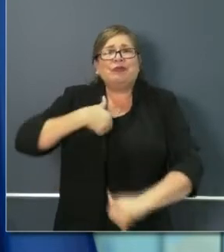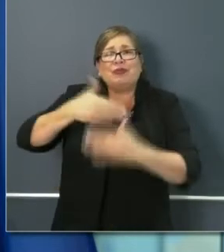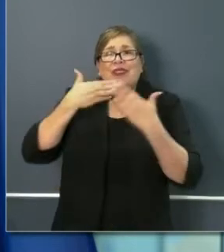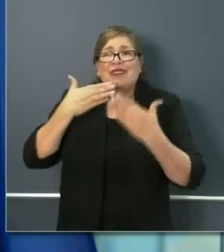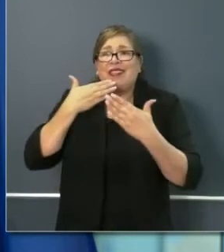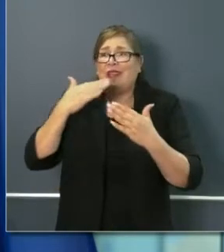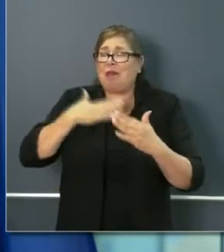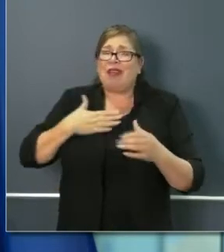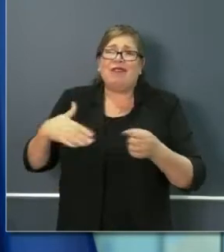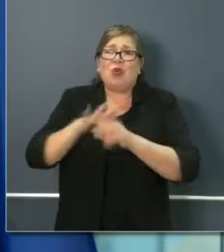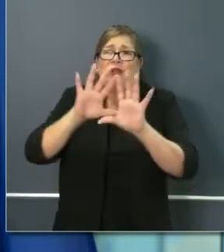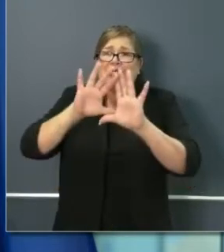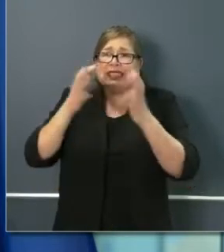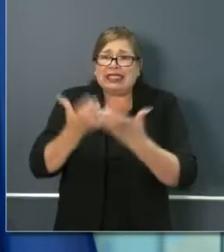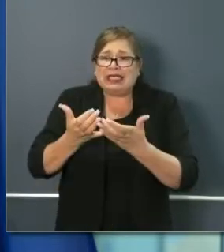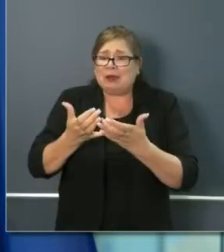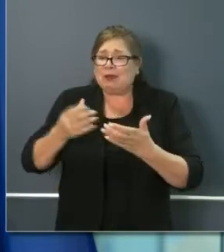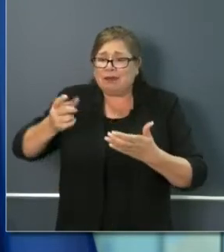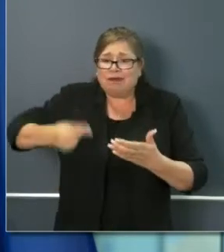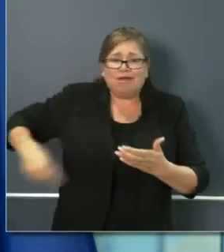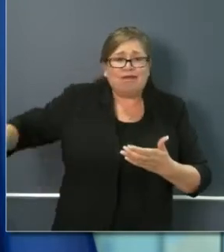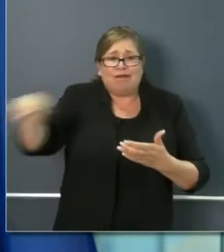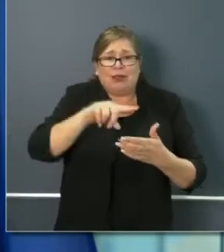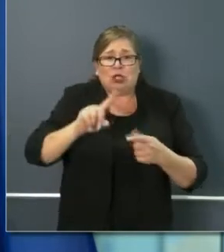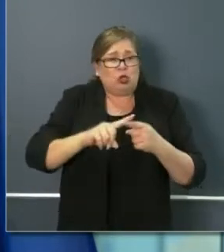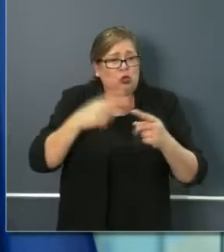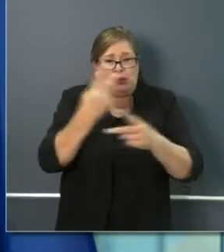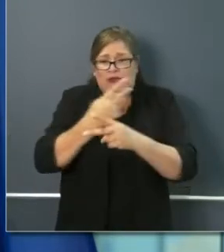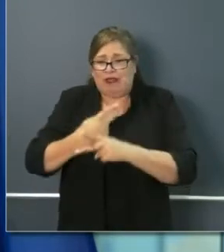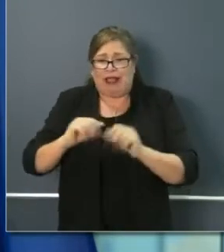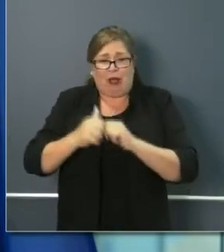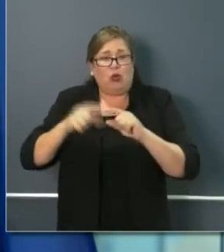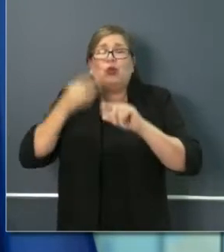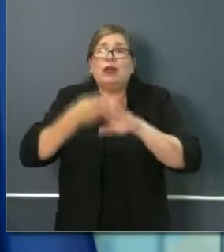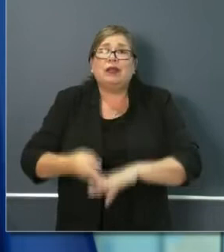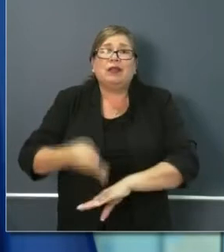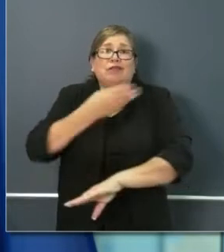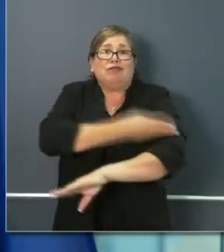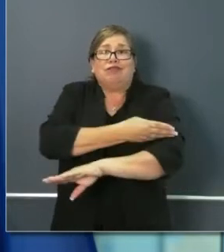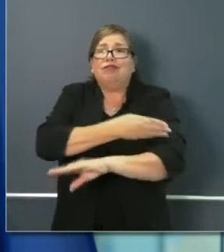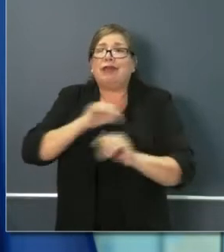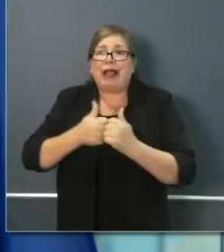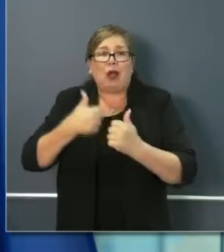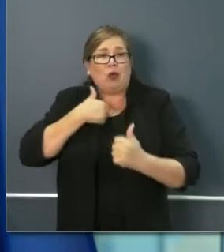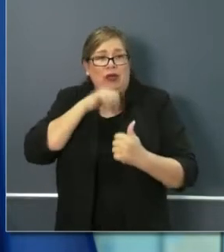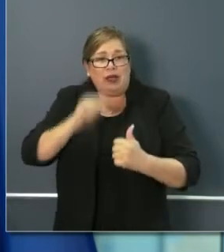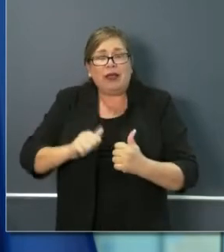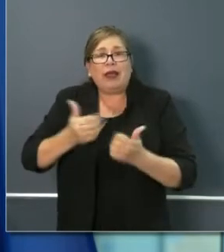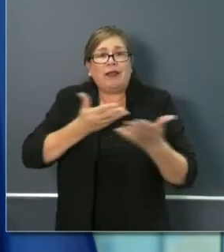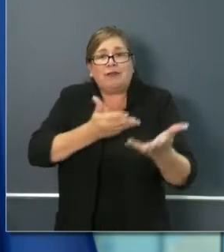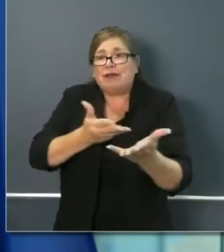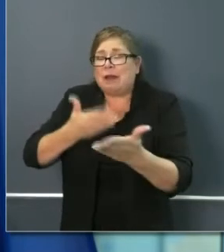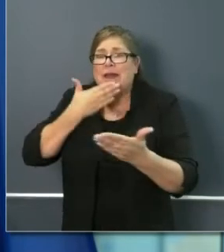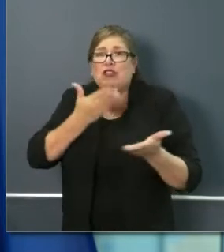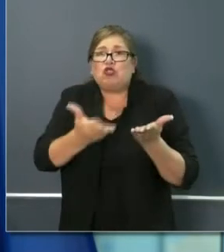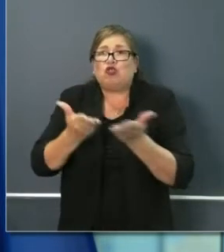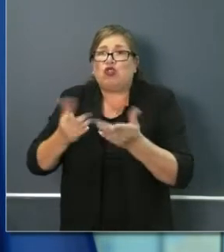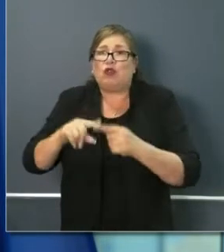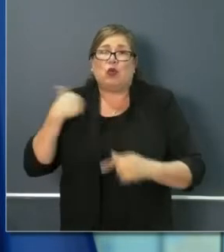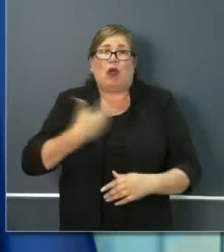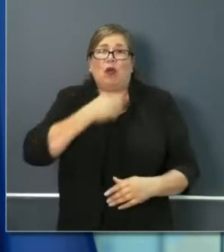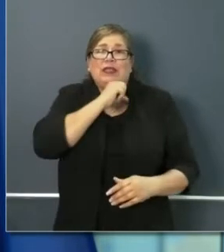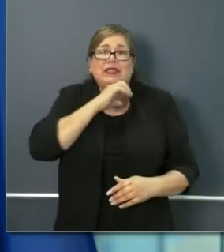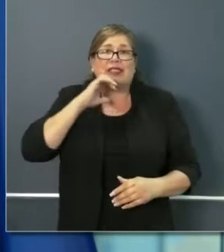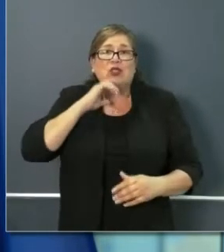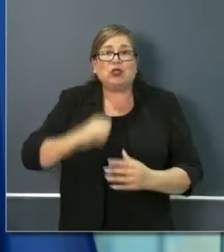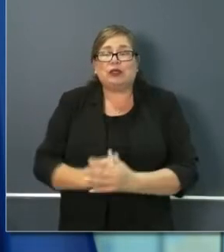comprehensive overlay to really increase connections and increase our obligation to our seniors throughout the state of California.